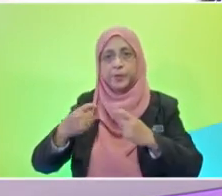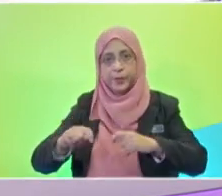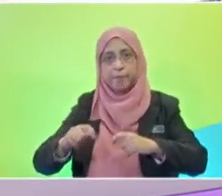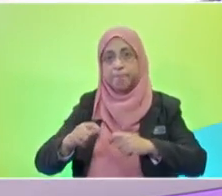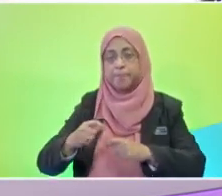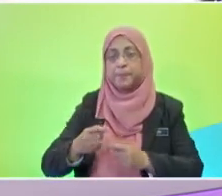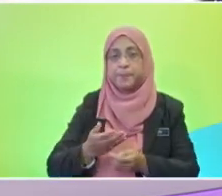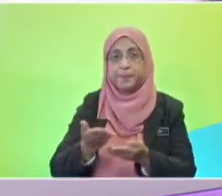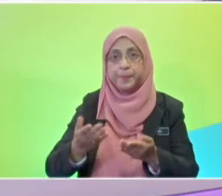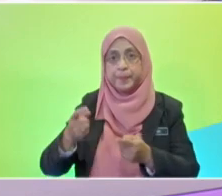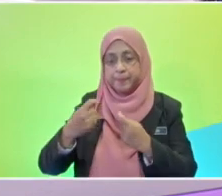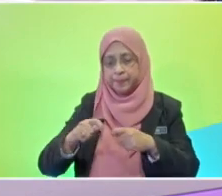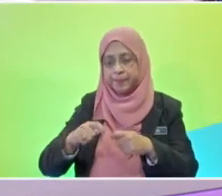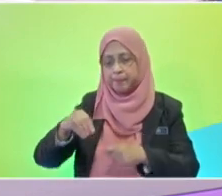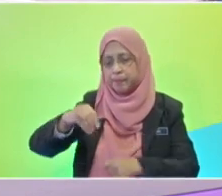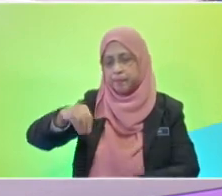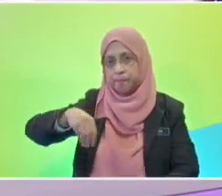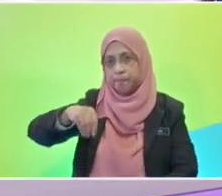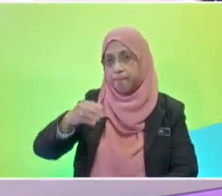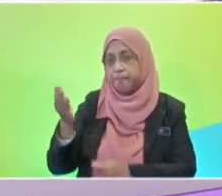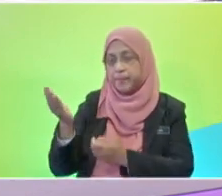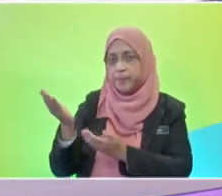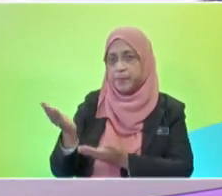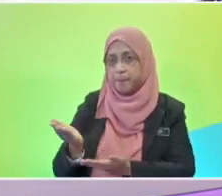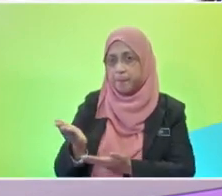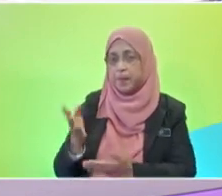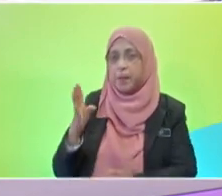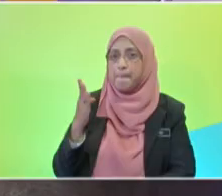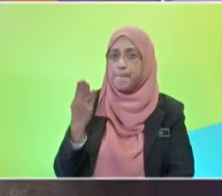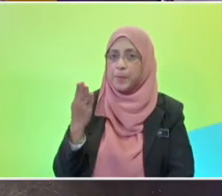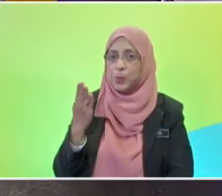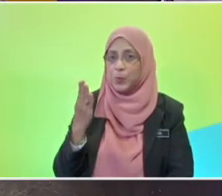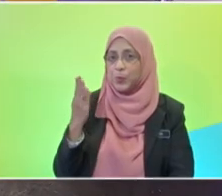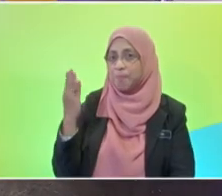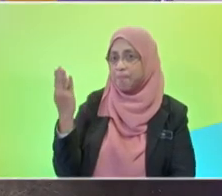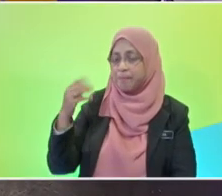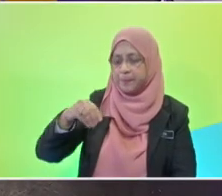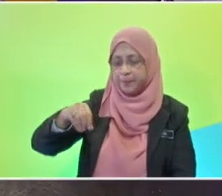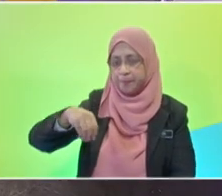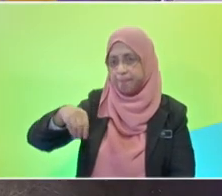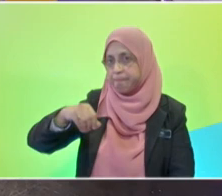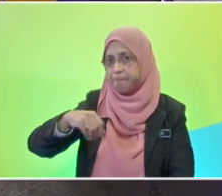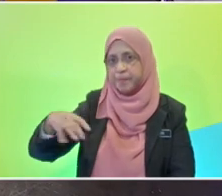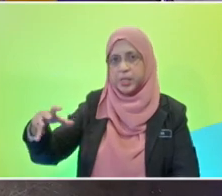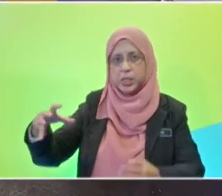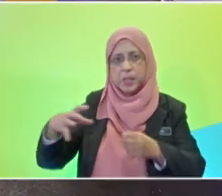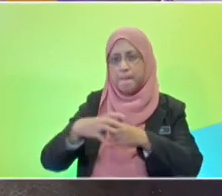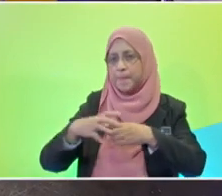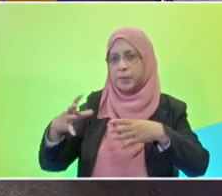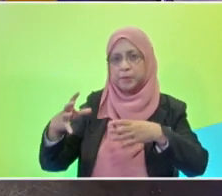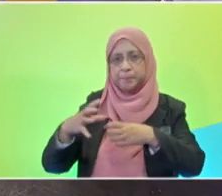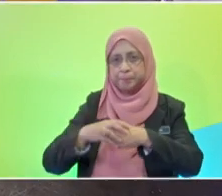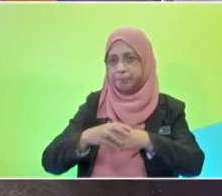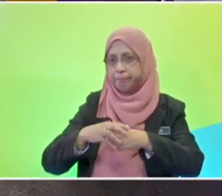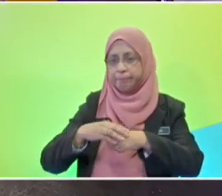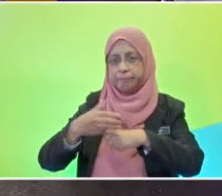I'm using this. Okay. Blue color here. Just put it like this. So let's color the feathers with blue